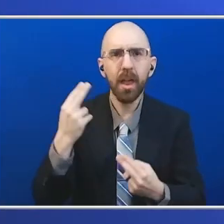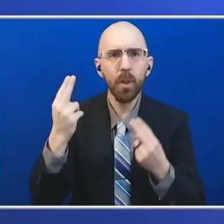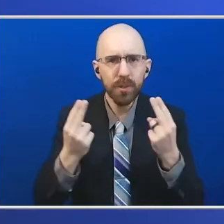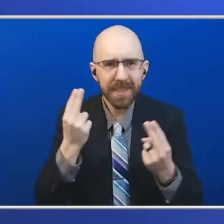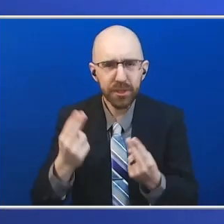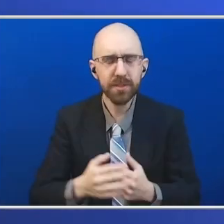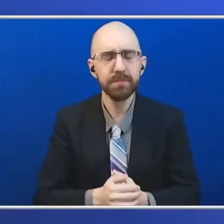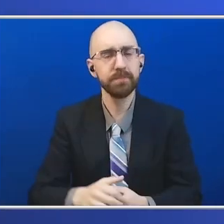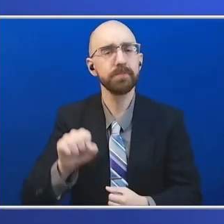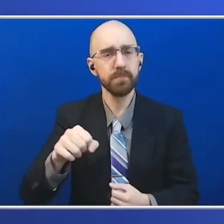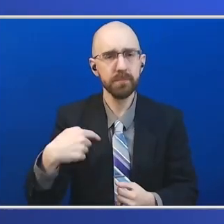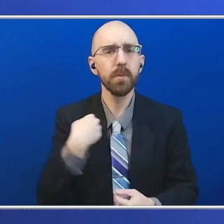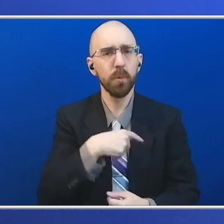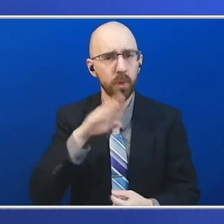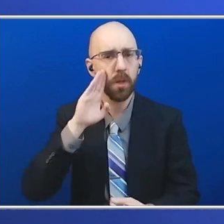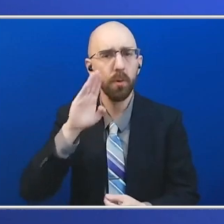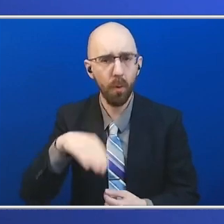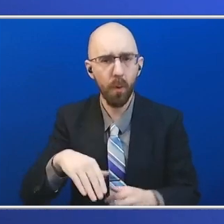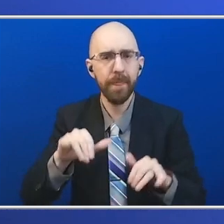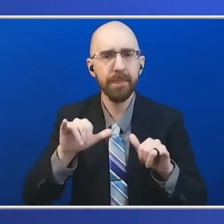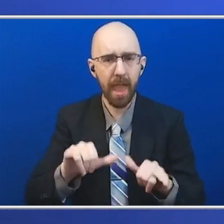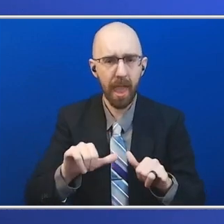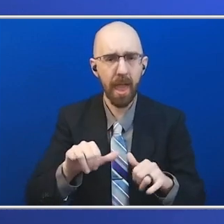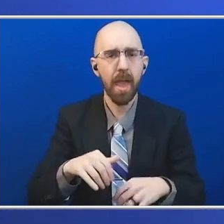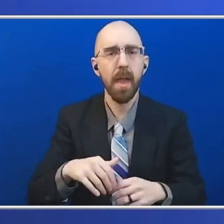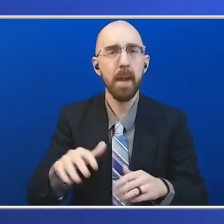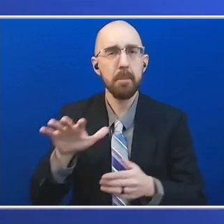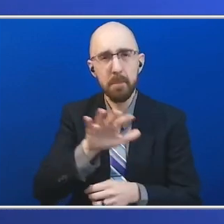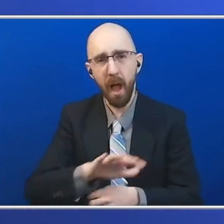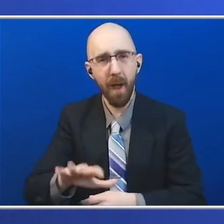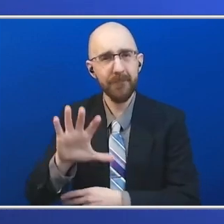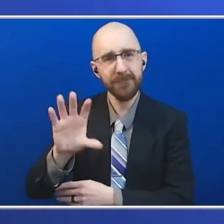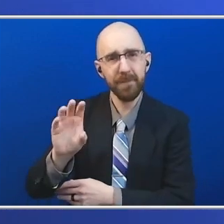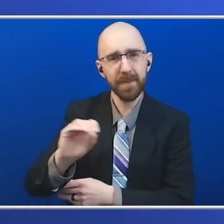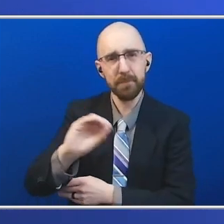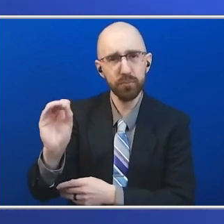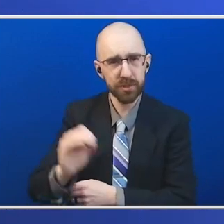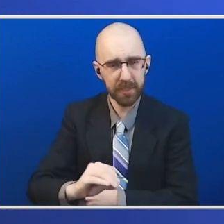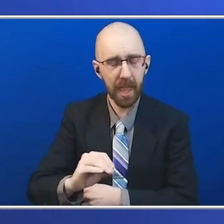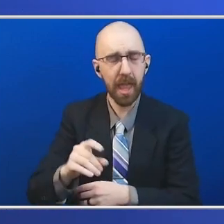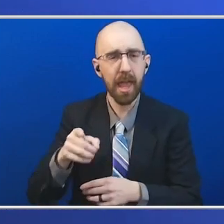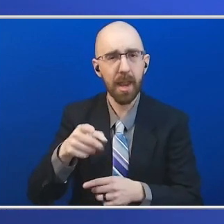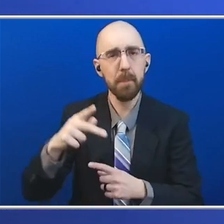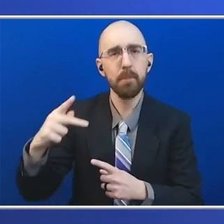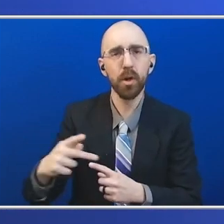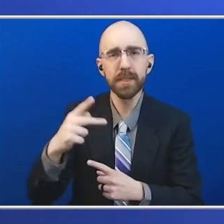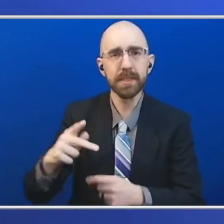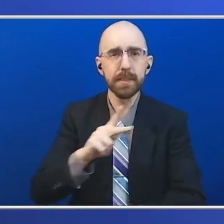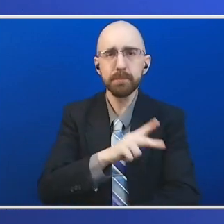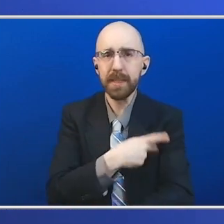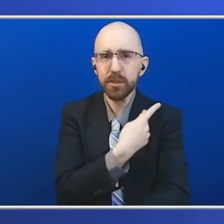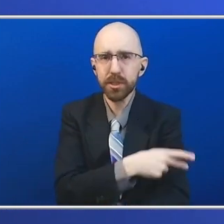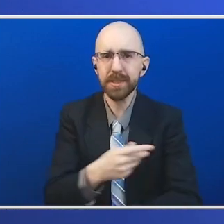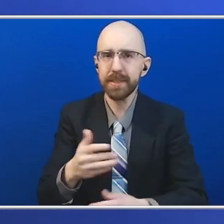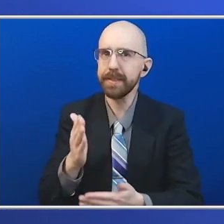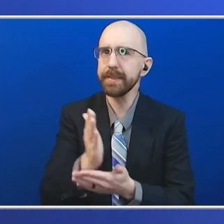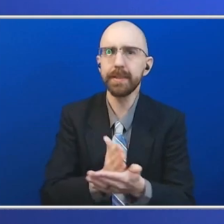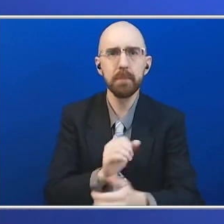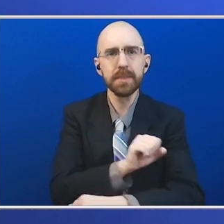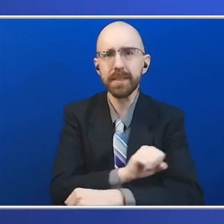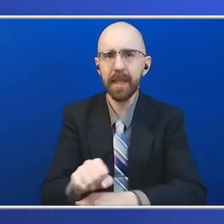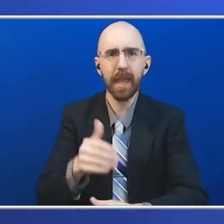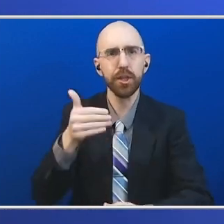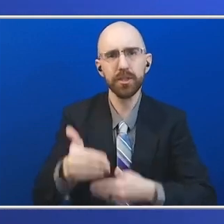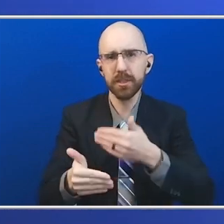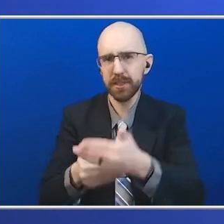do know that approximately 50% of the Parkinson's patients at some stage of the disease may